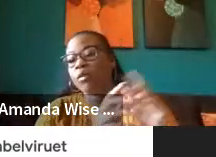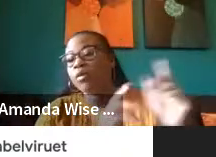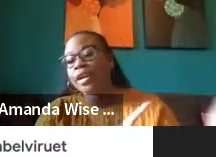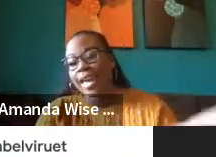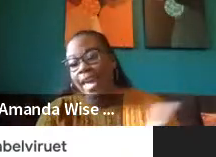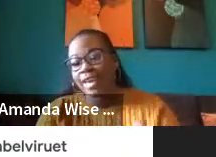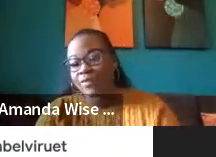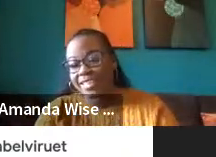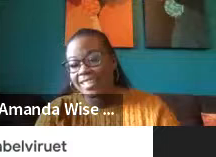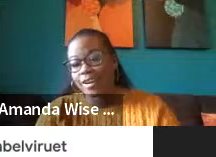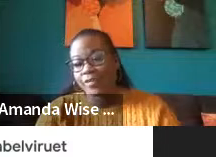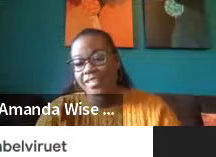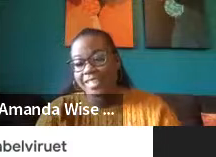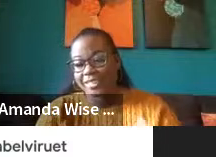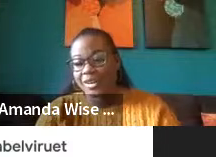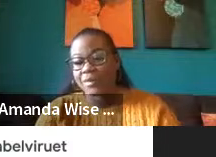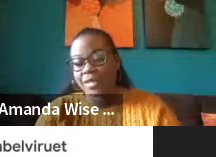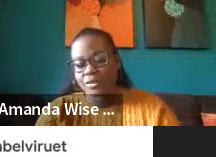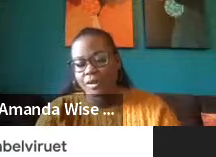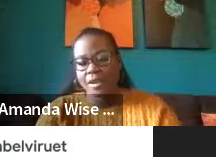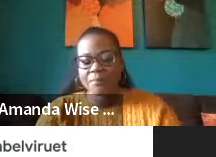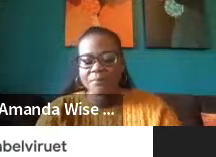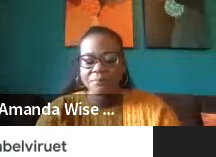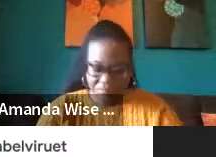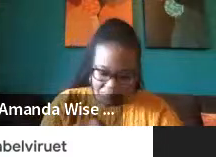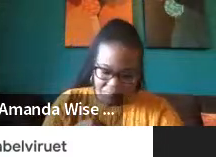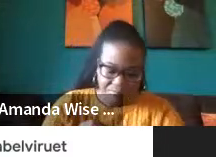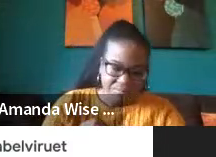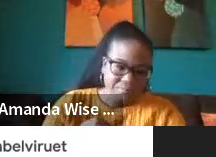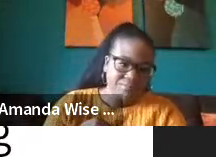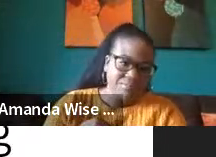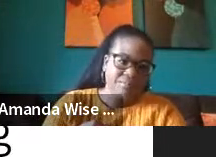be 1.5 venti coffees at Starbucks, right?